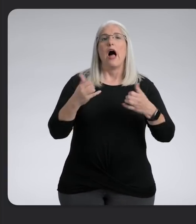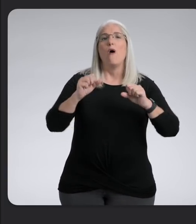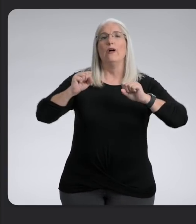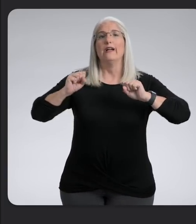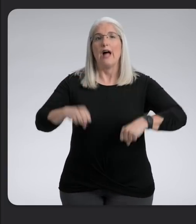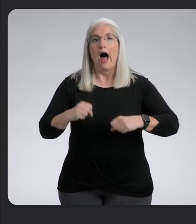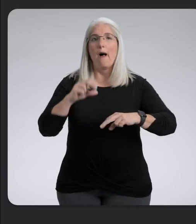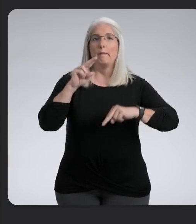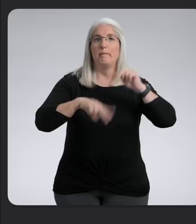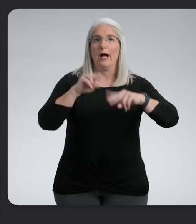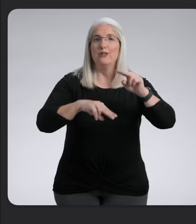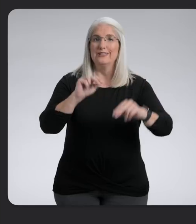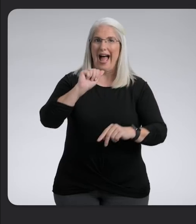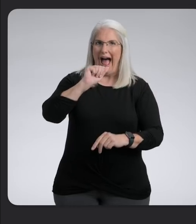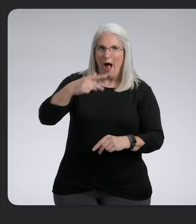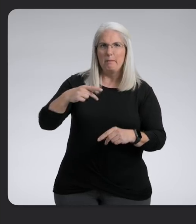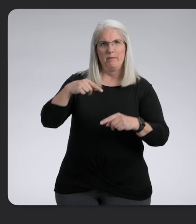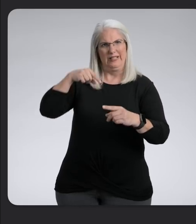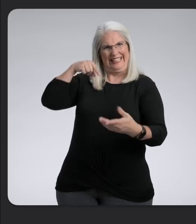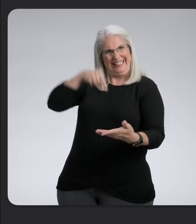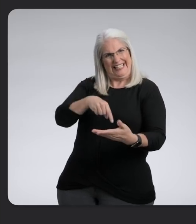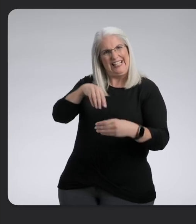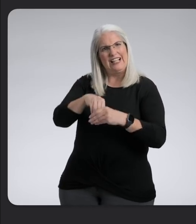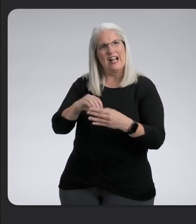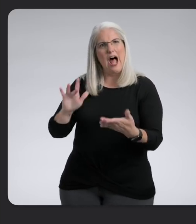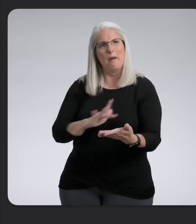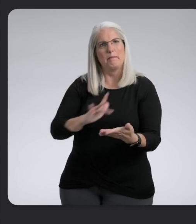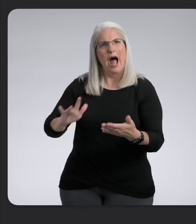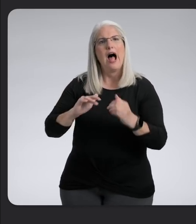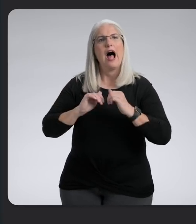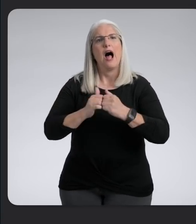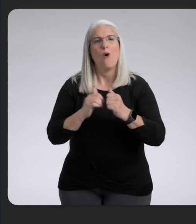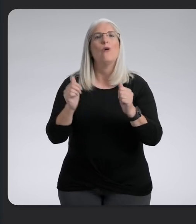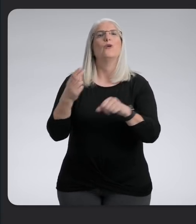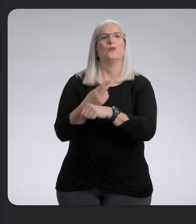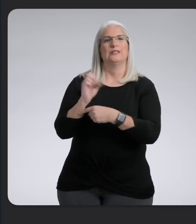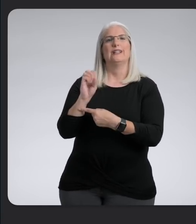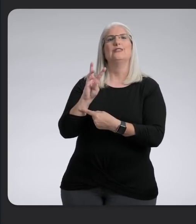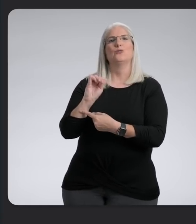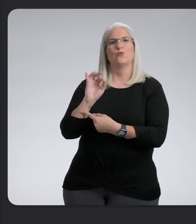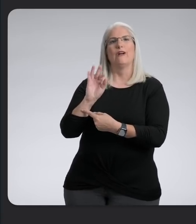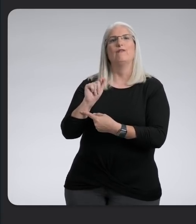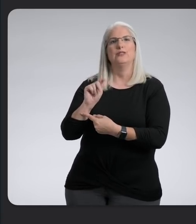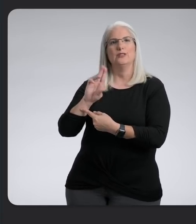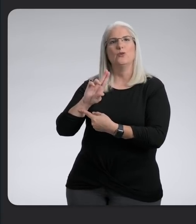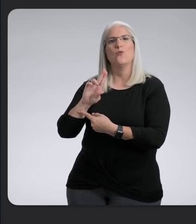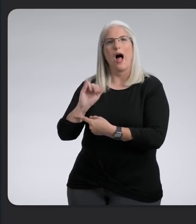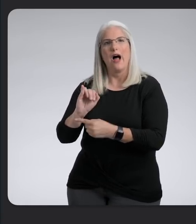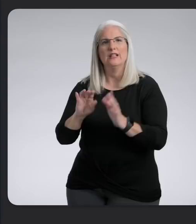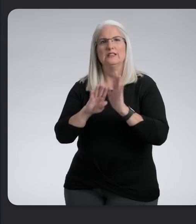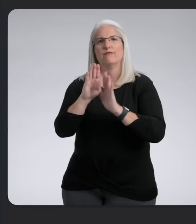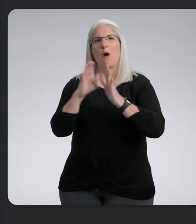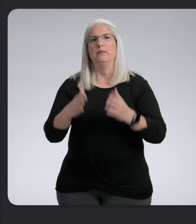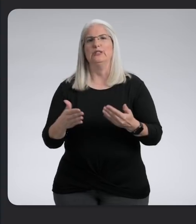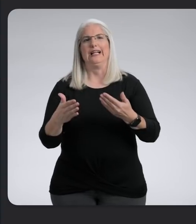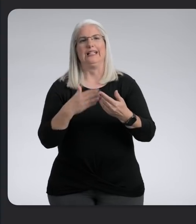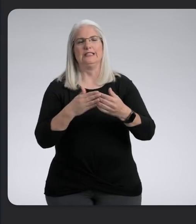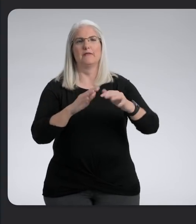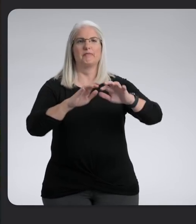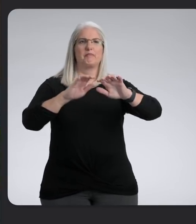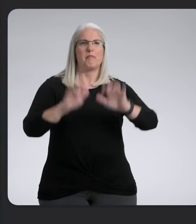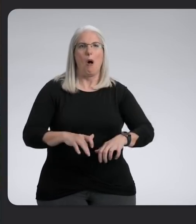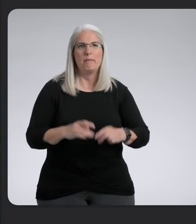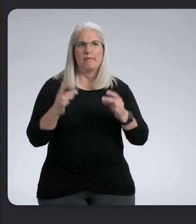iPad. You build these apps with Swift UI, which makes development easy. The code you write is immediately reflected in the live preview of your